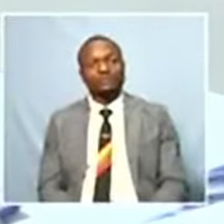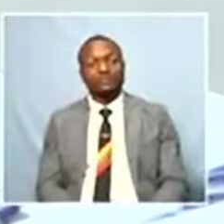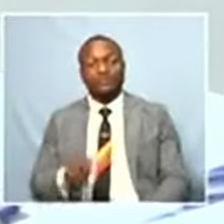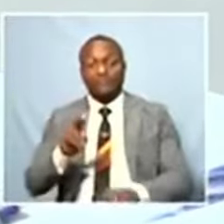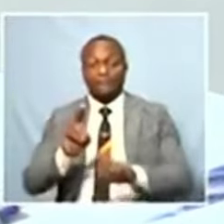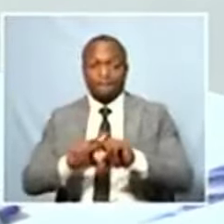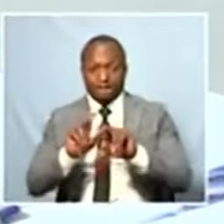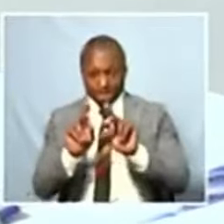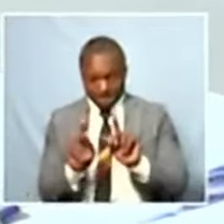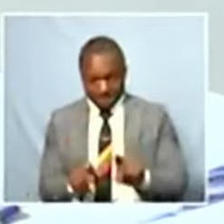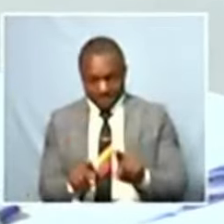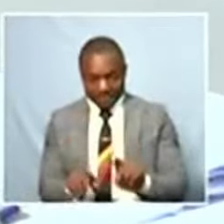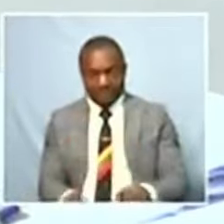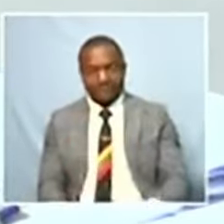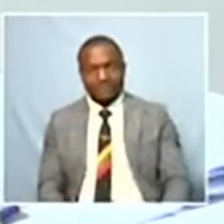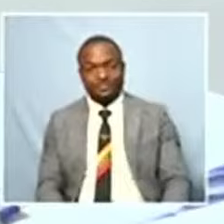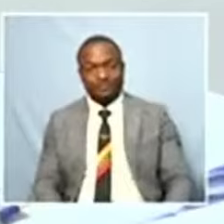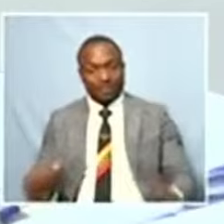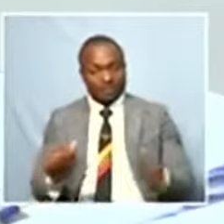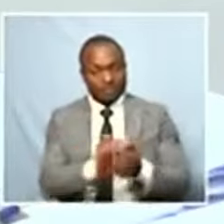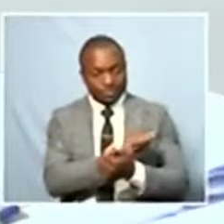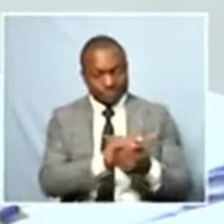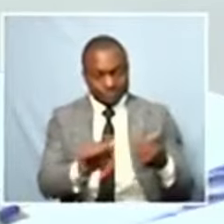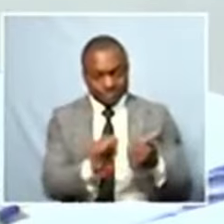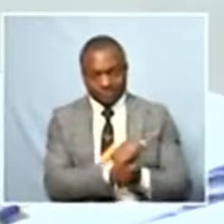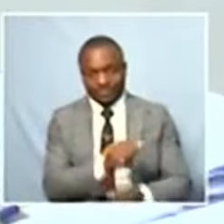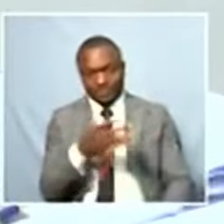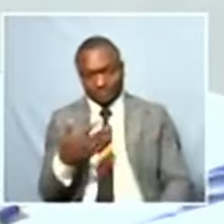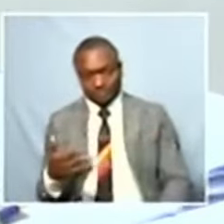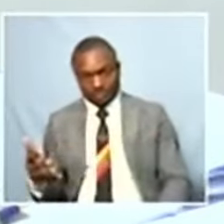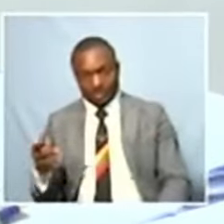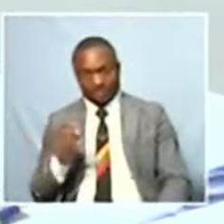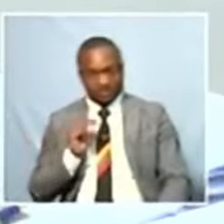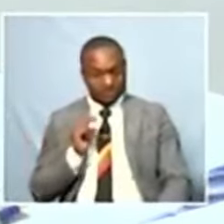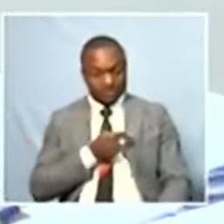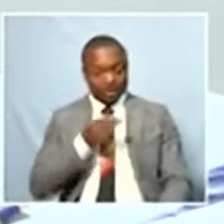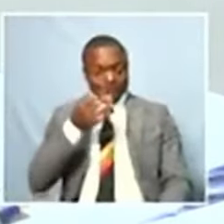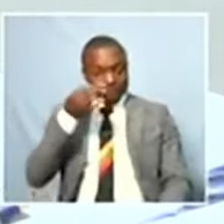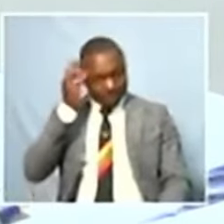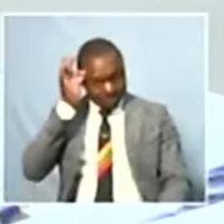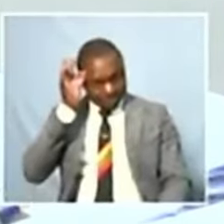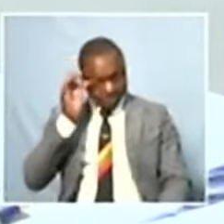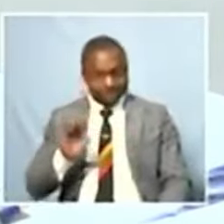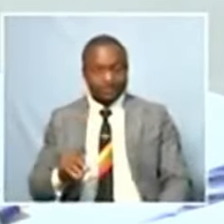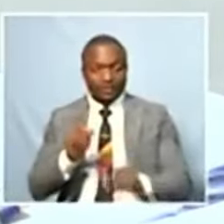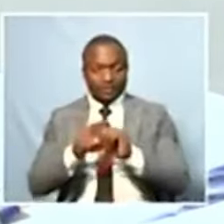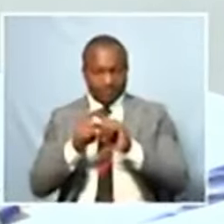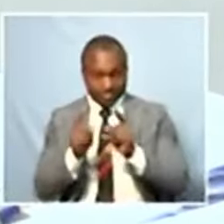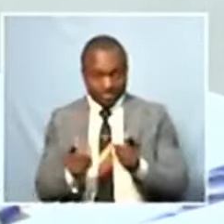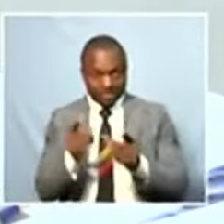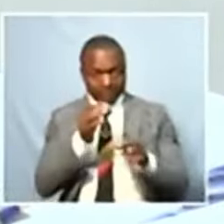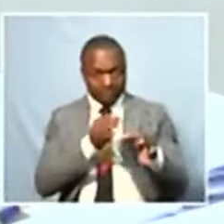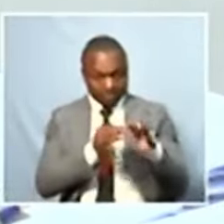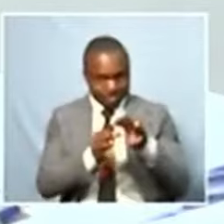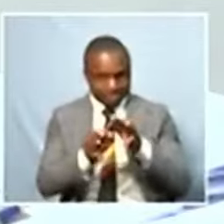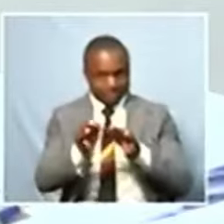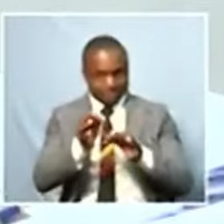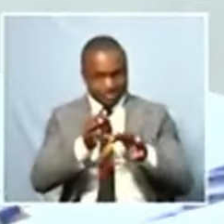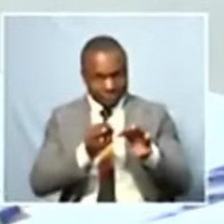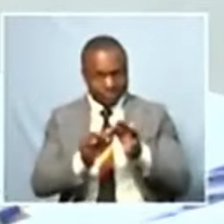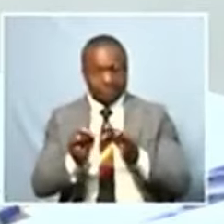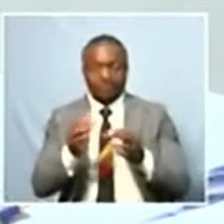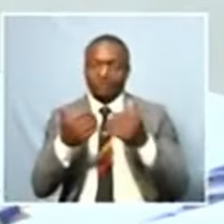Chair, on the perishables, we've taken note, but just to amplify that, we